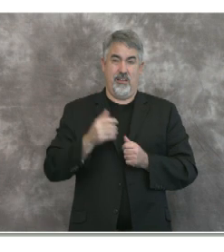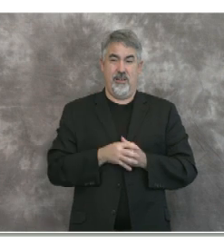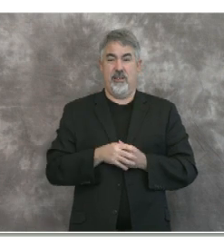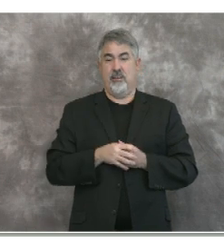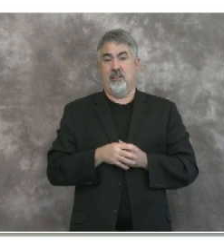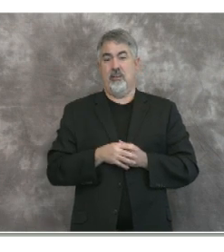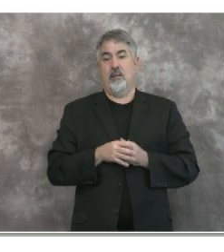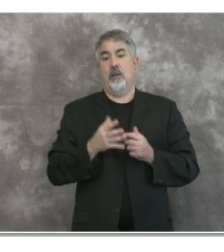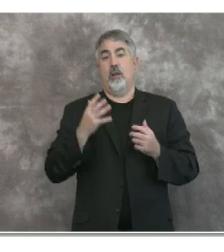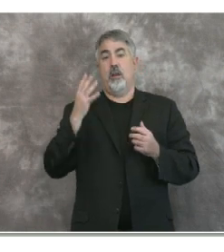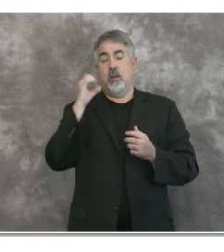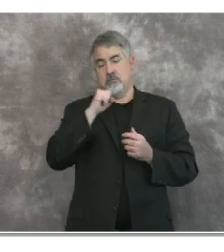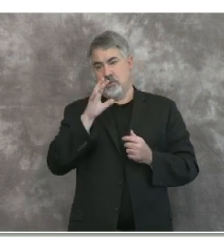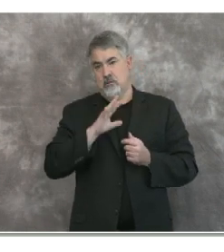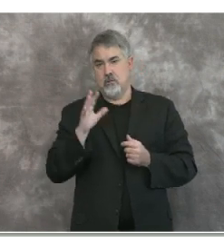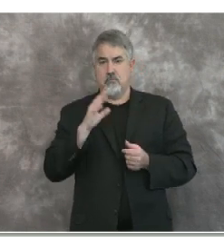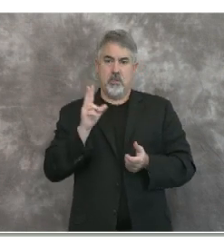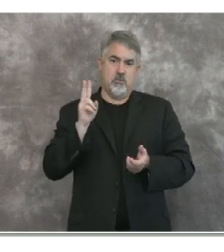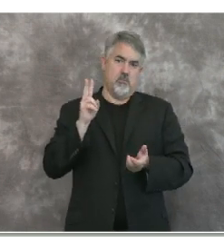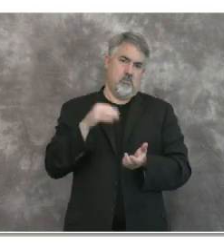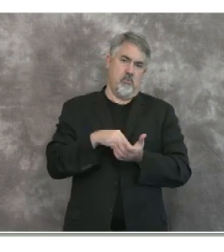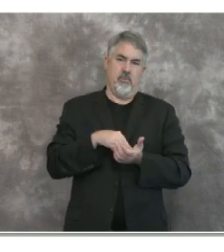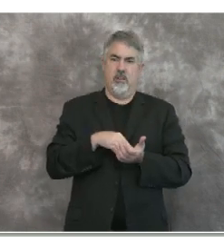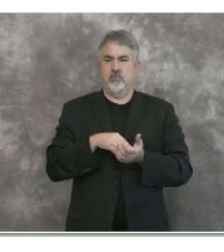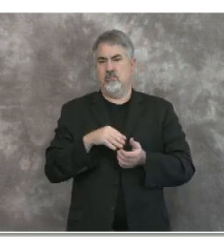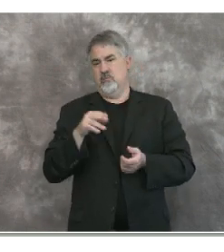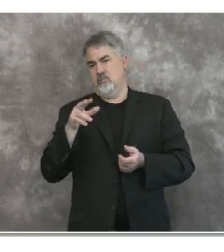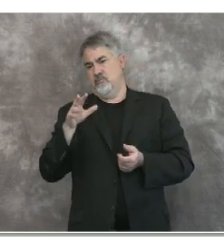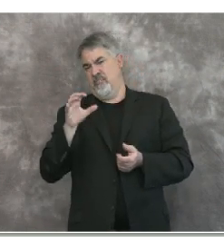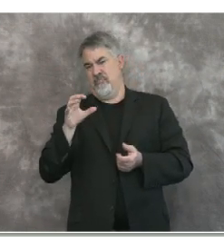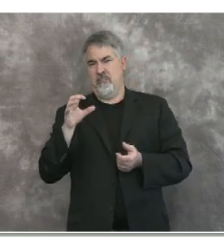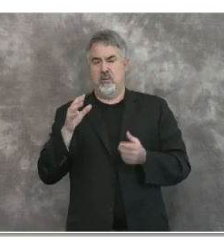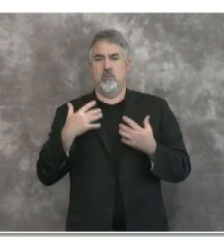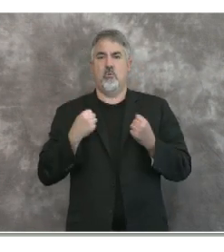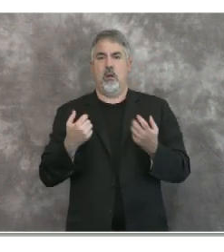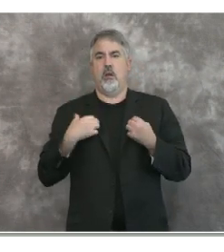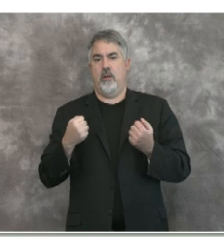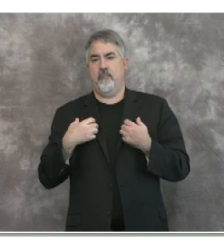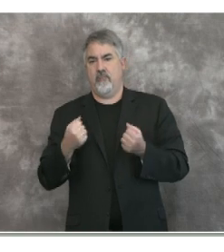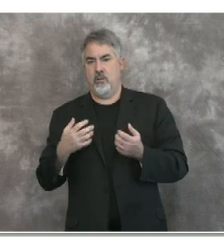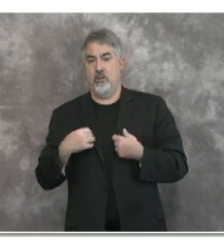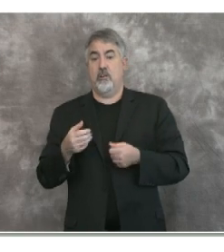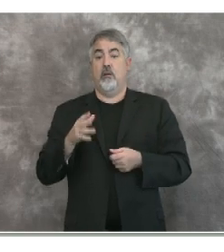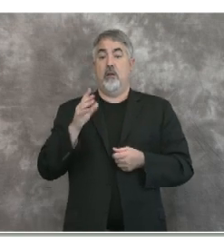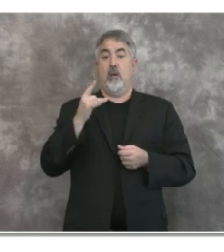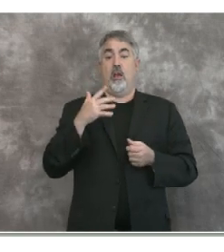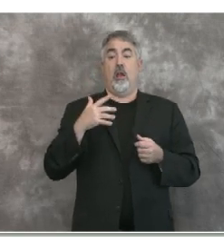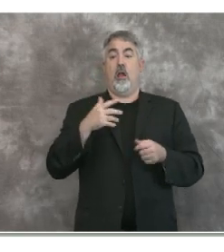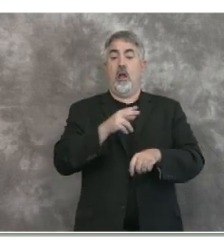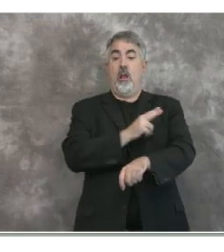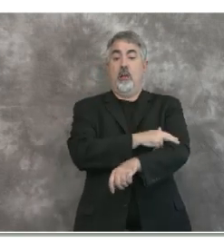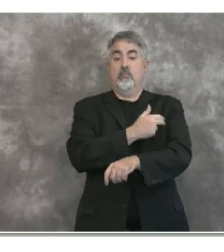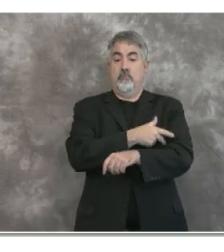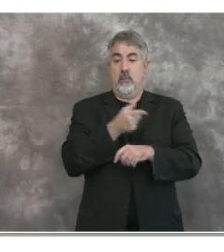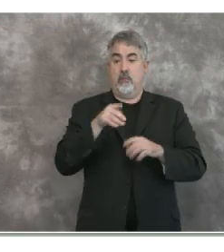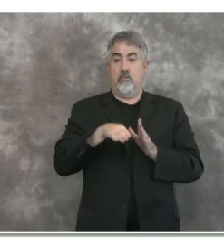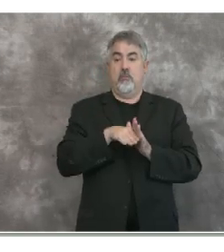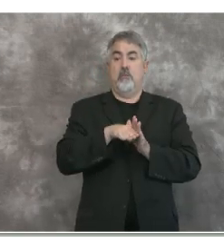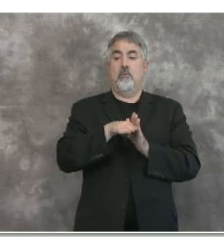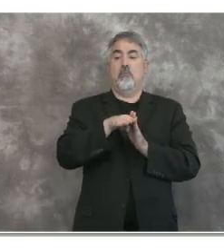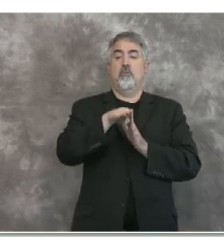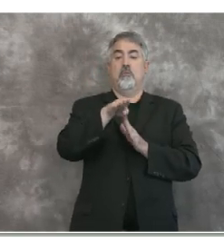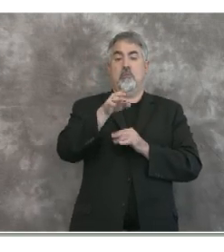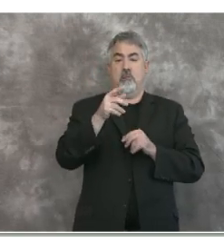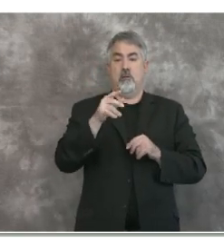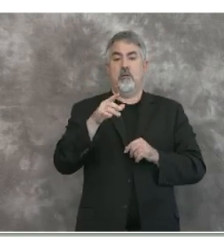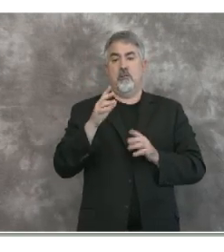almost 2,500. Hospitalizations cumulative, the doubling rate of 31 days. ICUs cumulative, along with